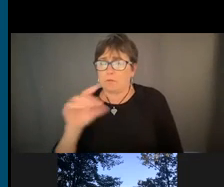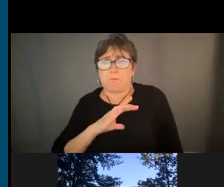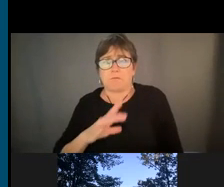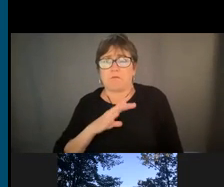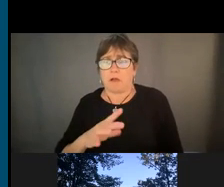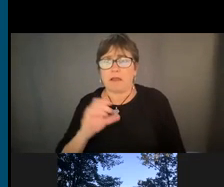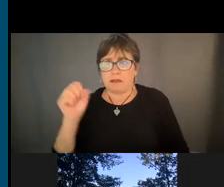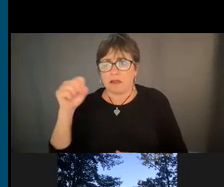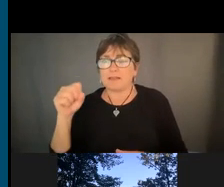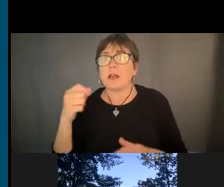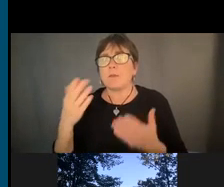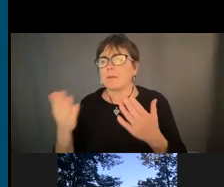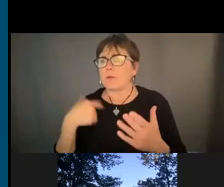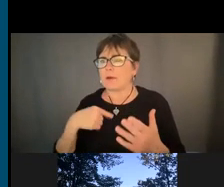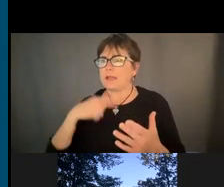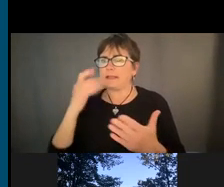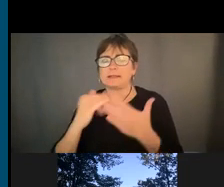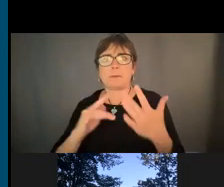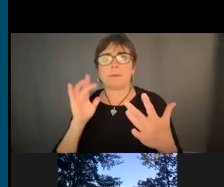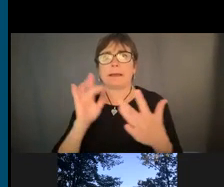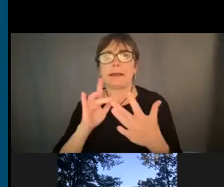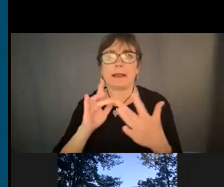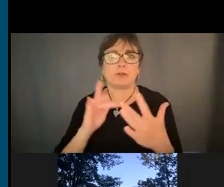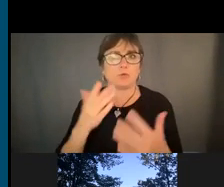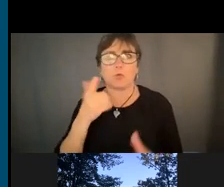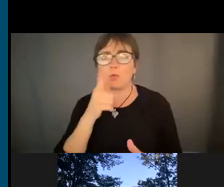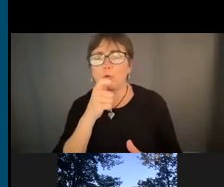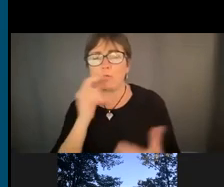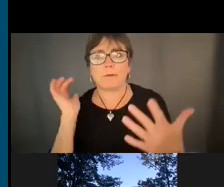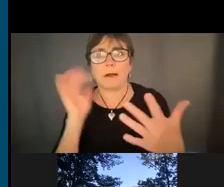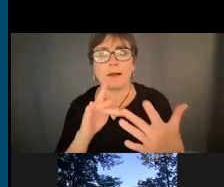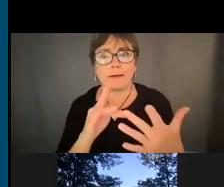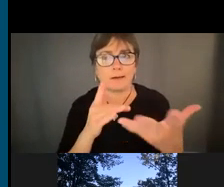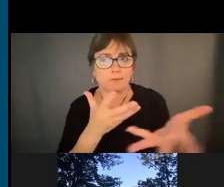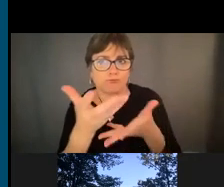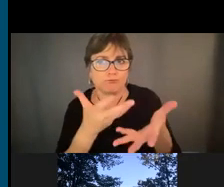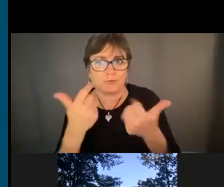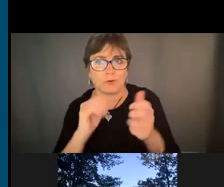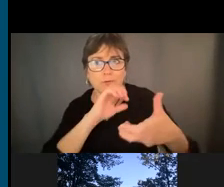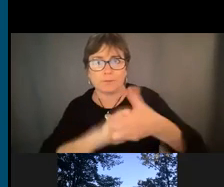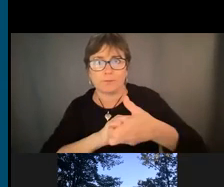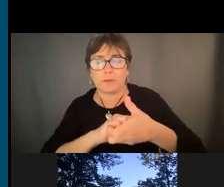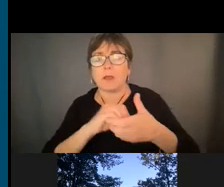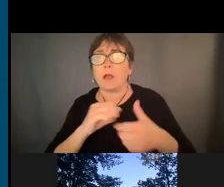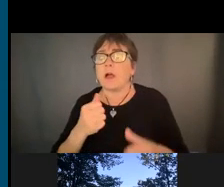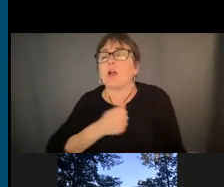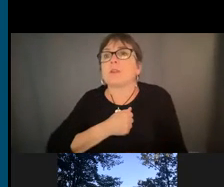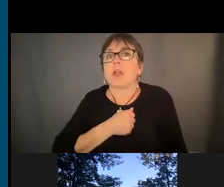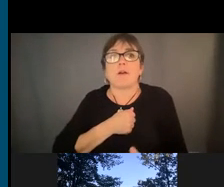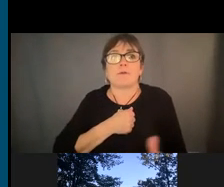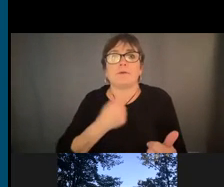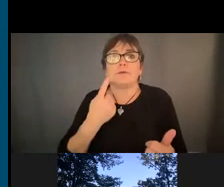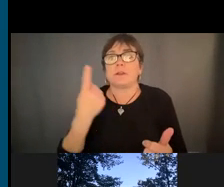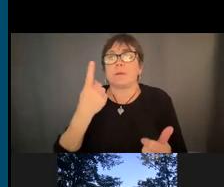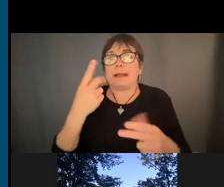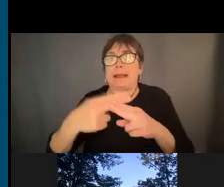might need some connections. At least I would love connections that RAISE could connect with someone and,